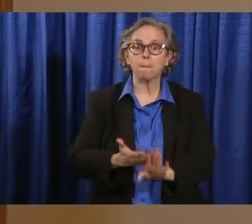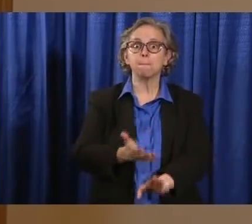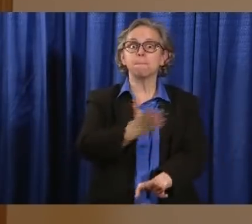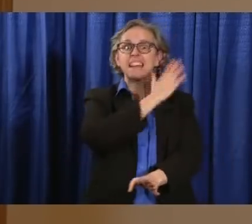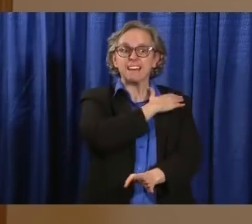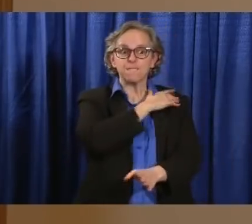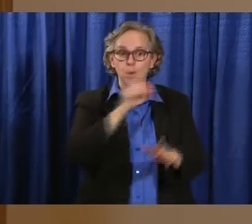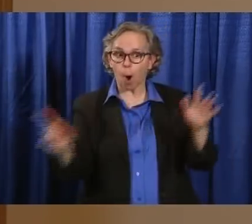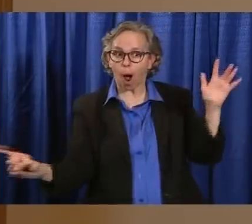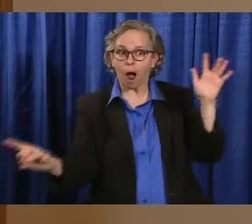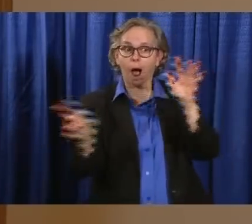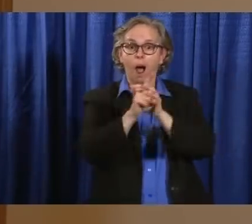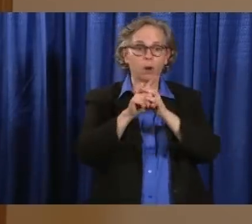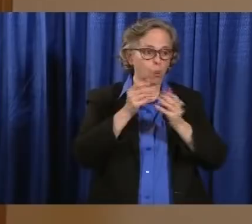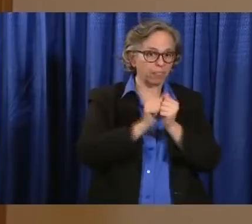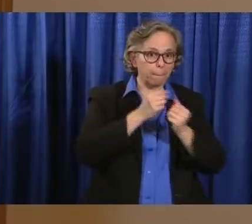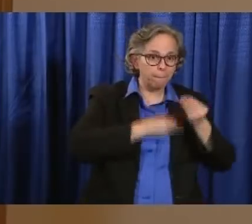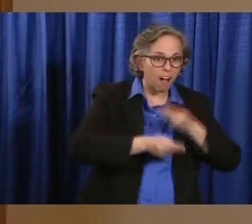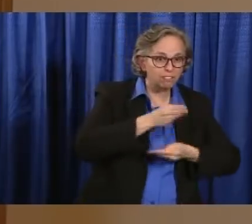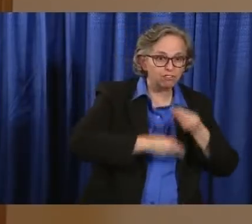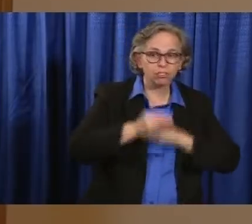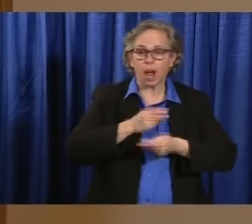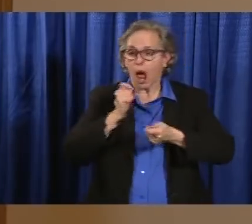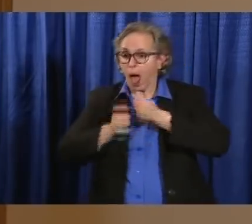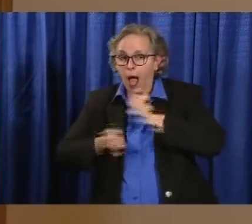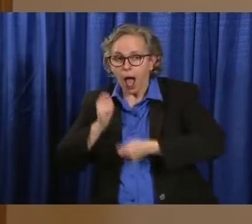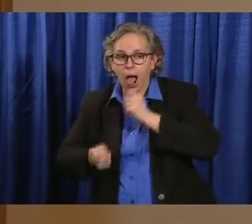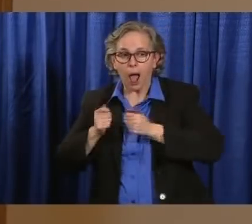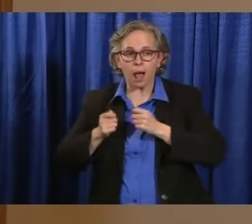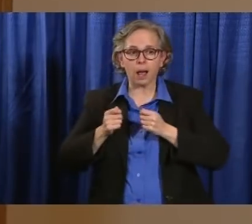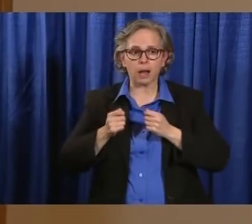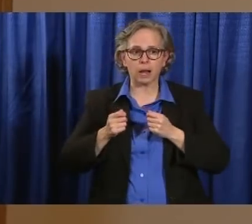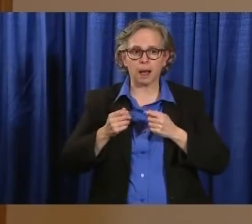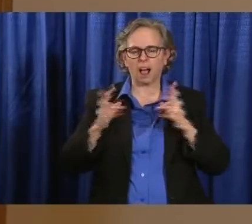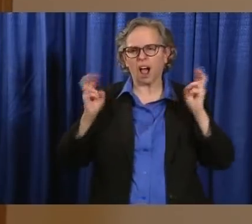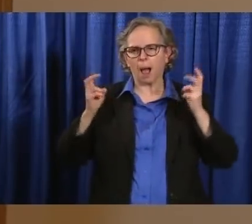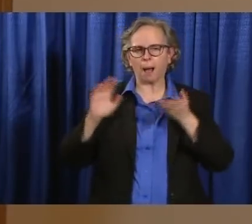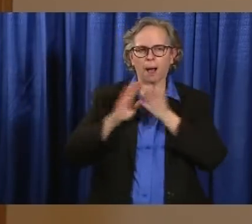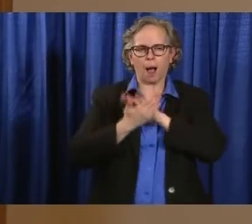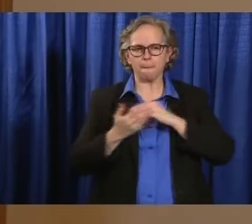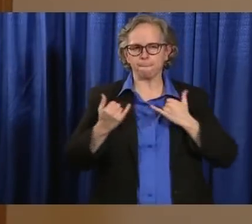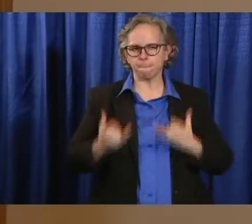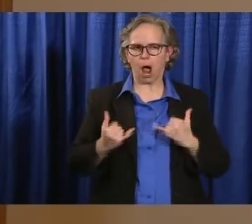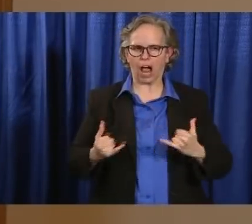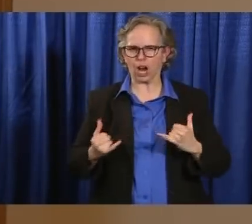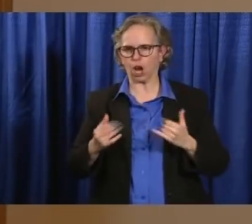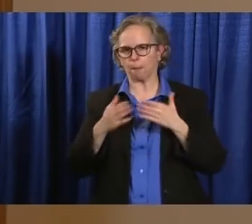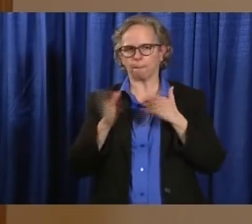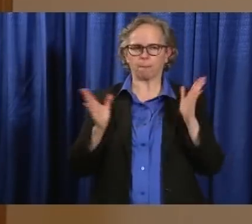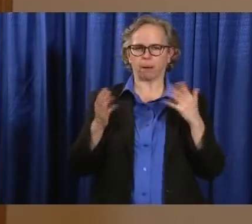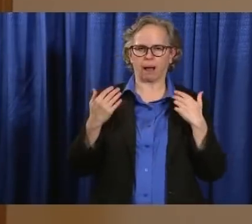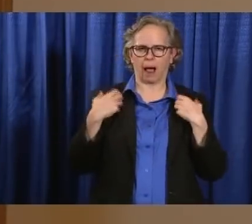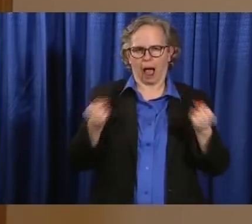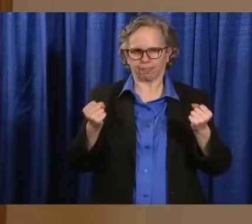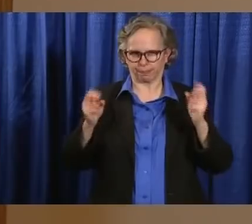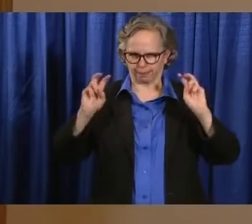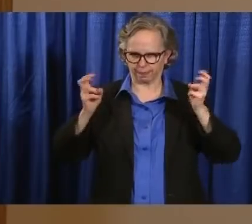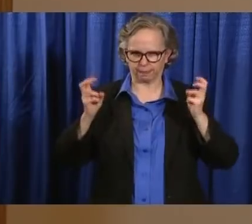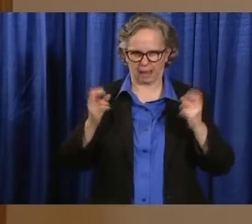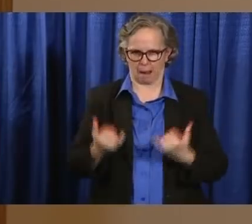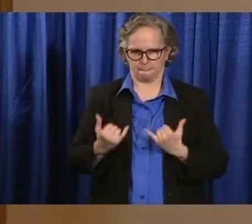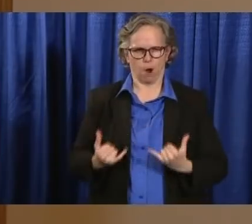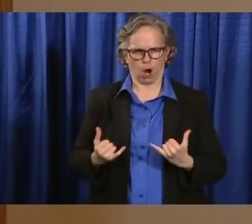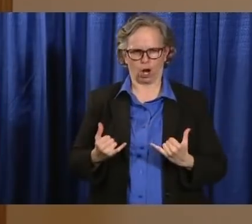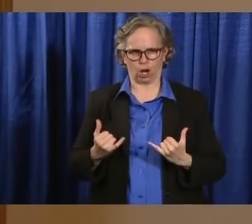legislature, already making some moves, but on modernizing Ohio's public health system. And we will continue that in every